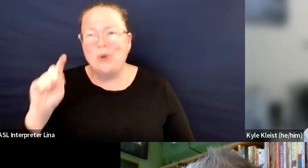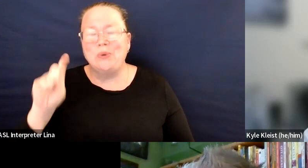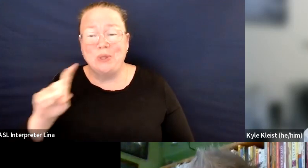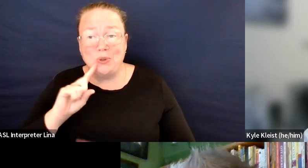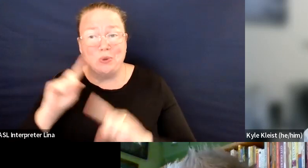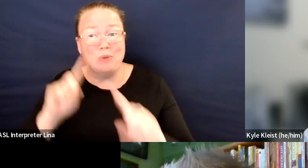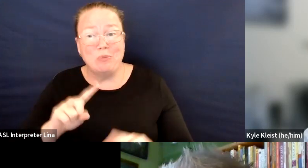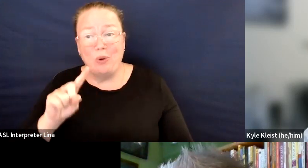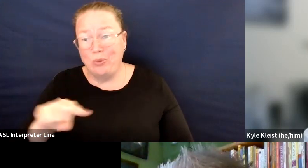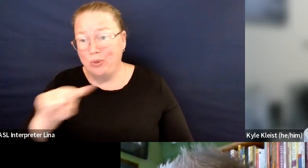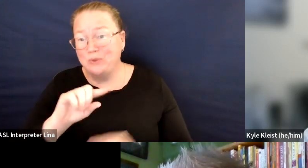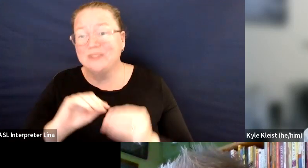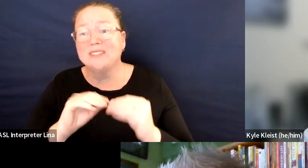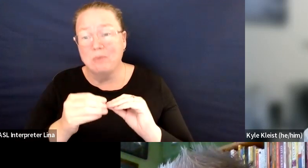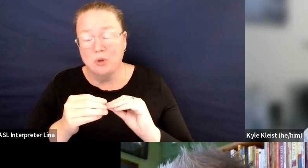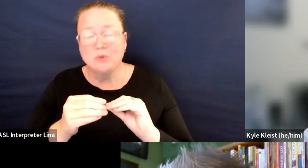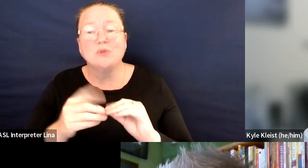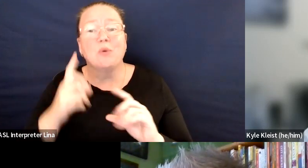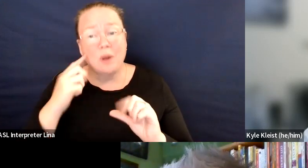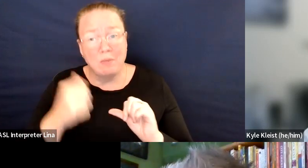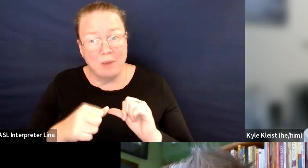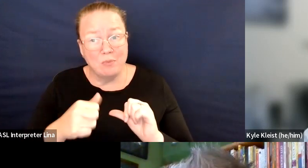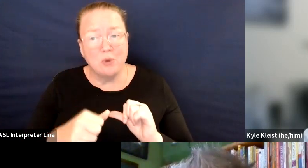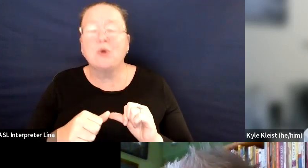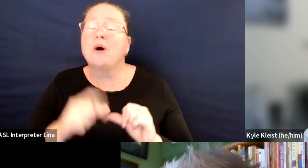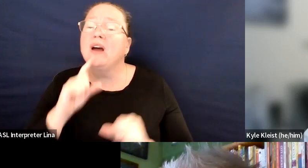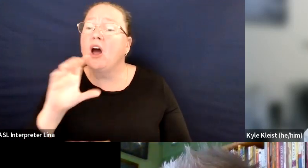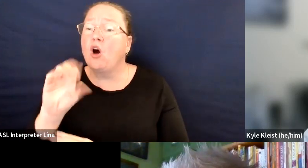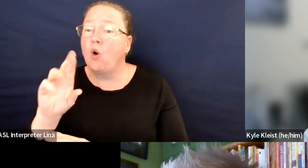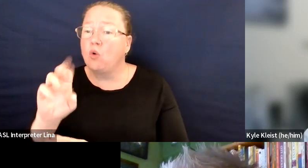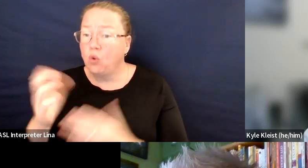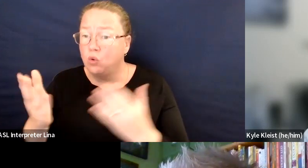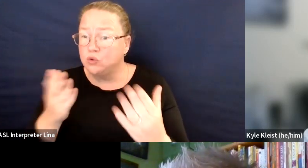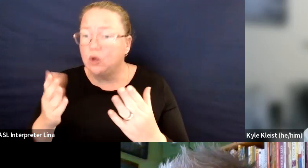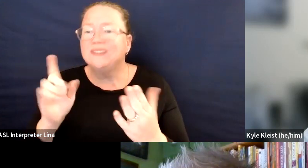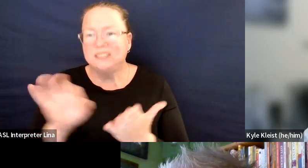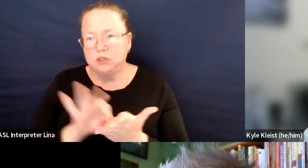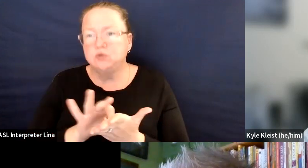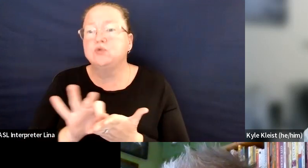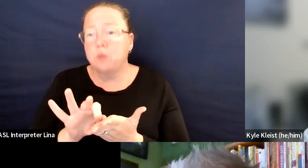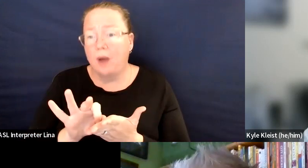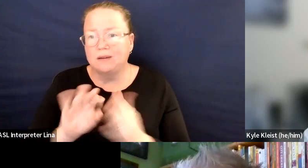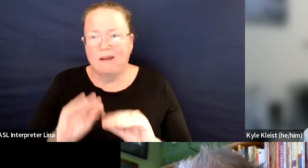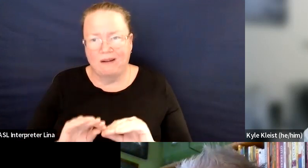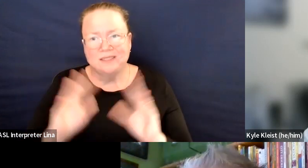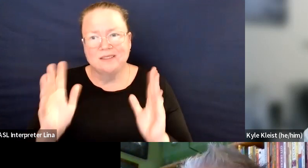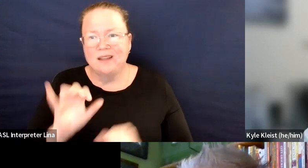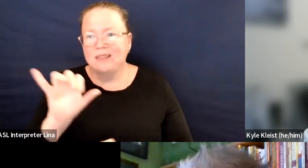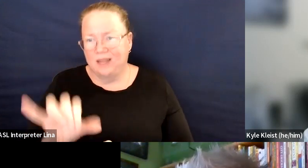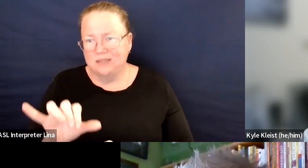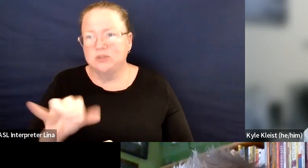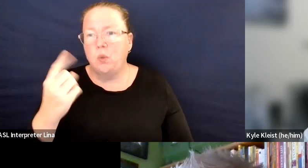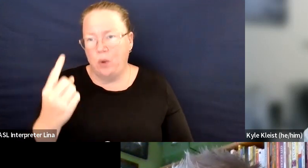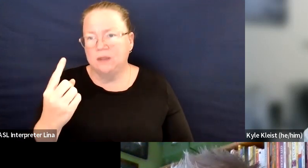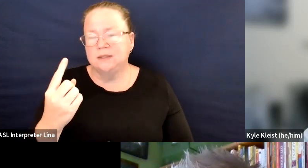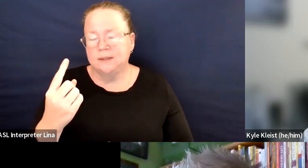those numbers. So remember, it is a core service that we need to track. Obviously, that's one of